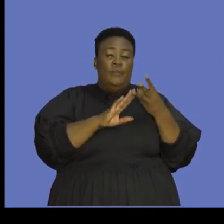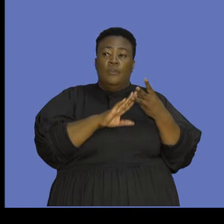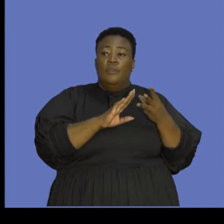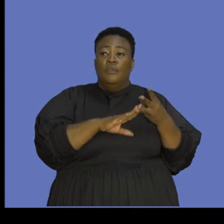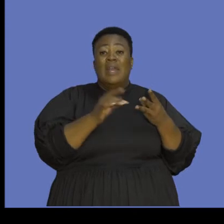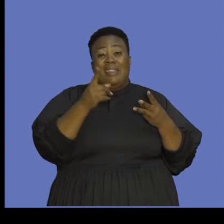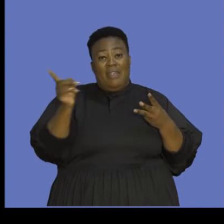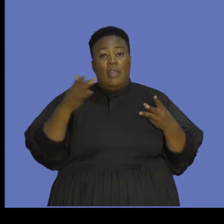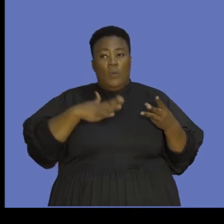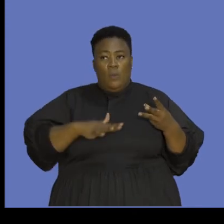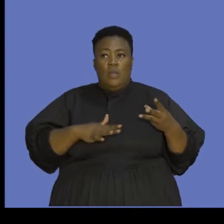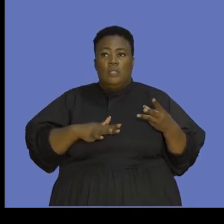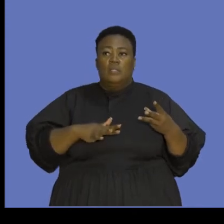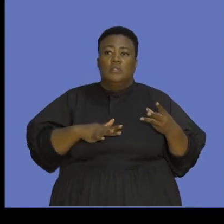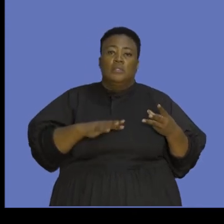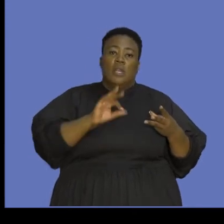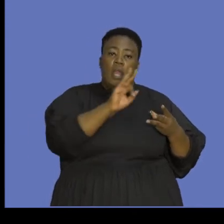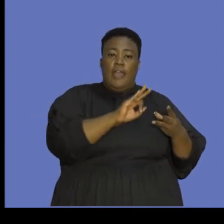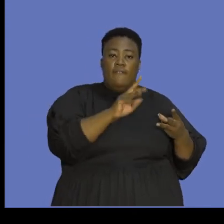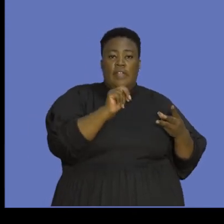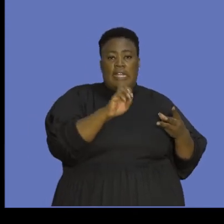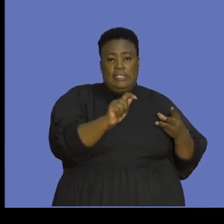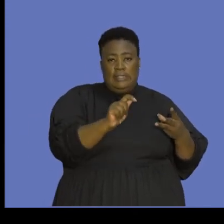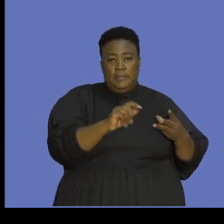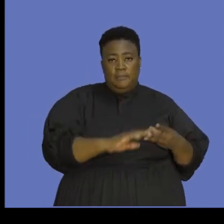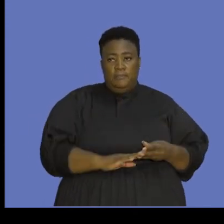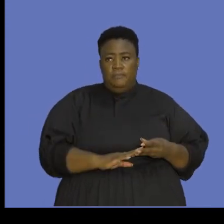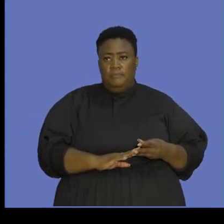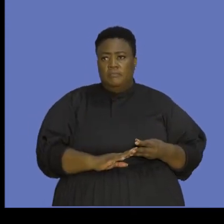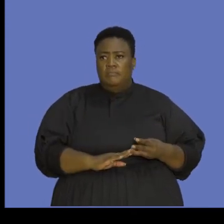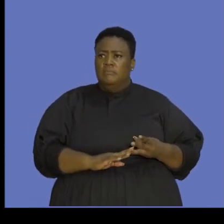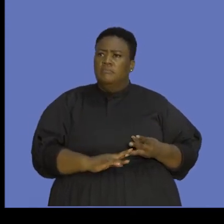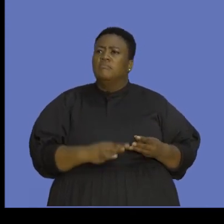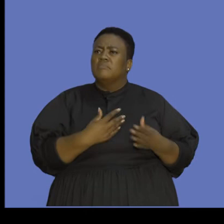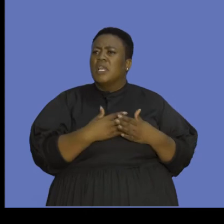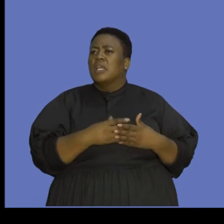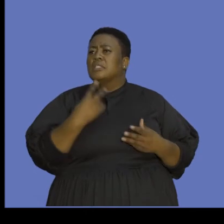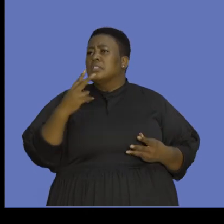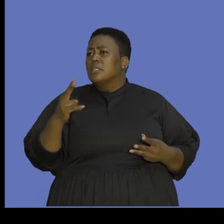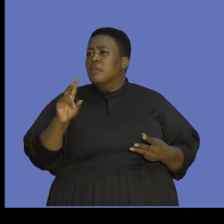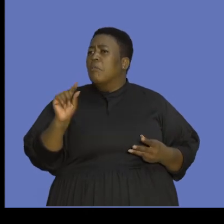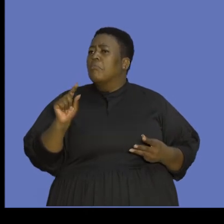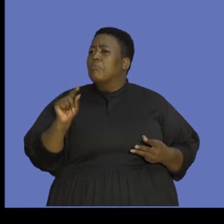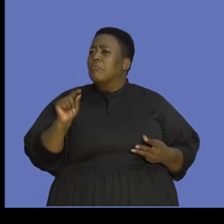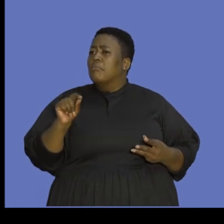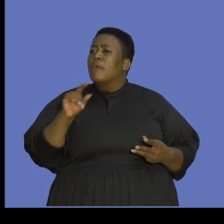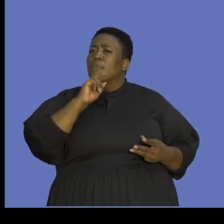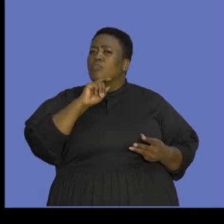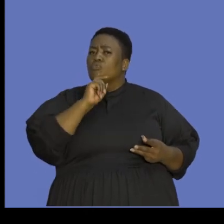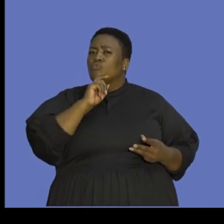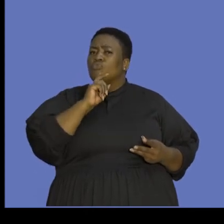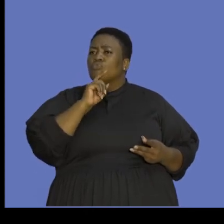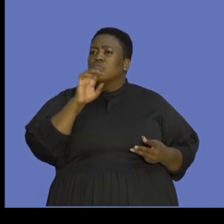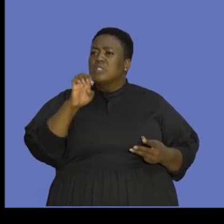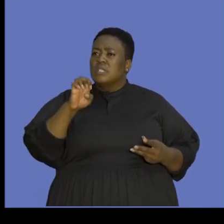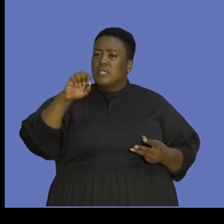And they want F net. Well, I can see from that exactly which equation I need to